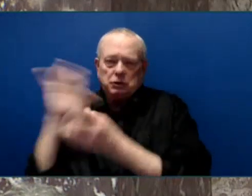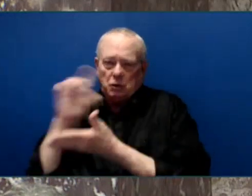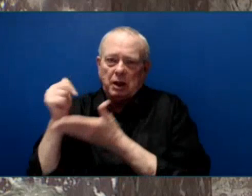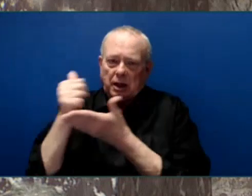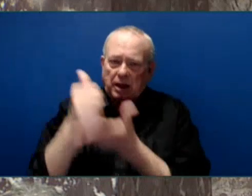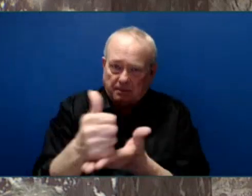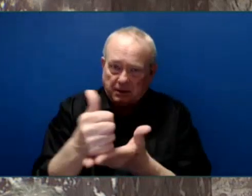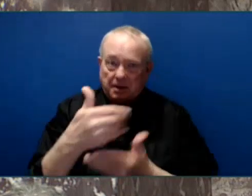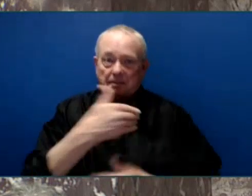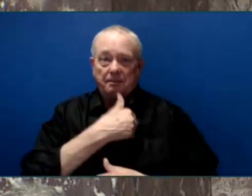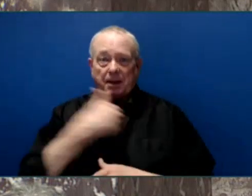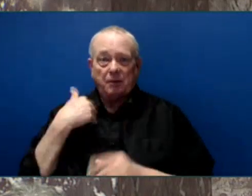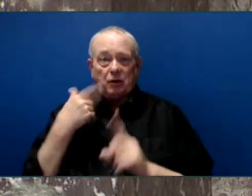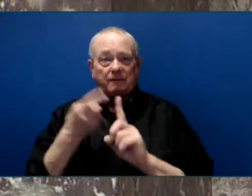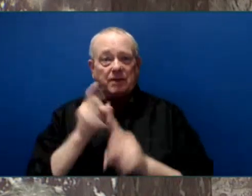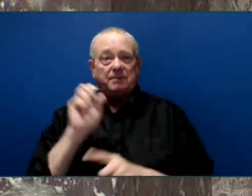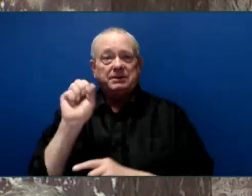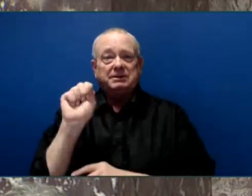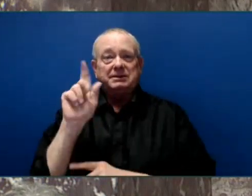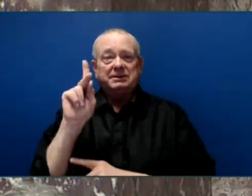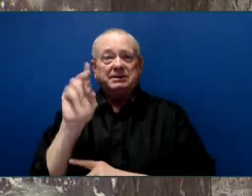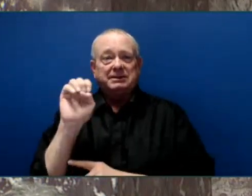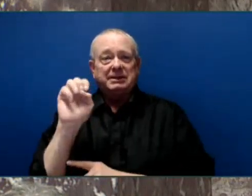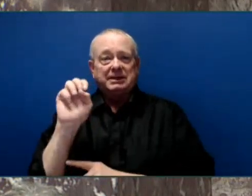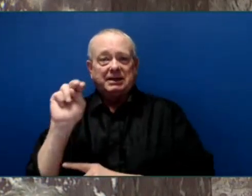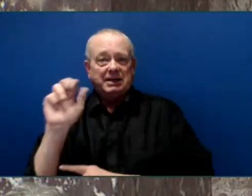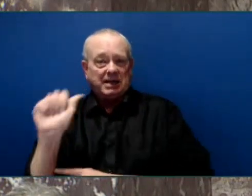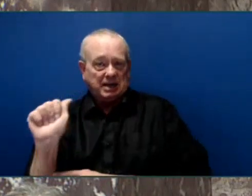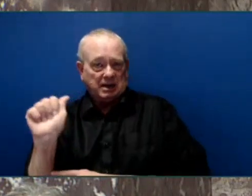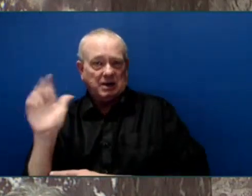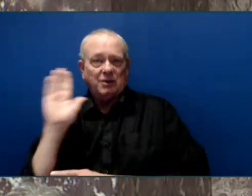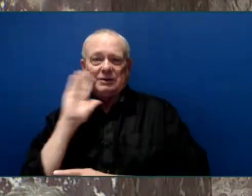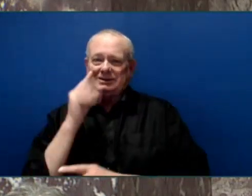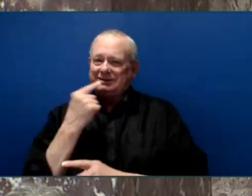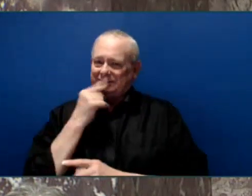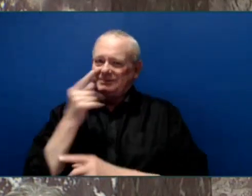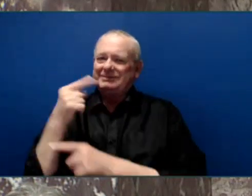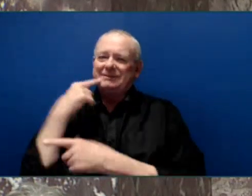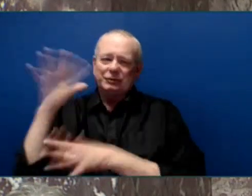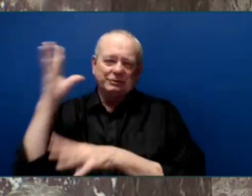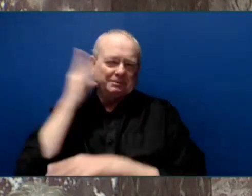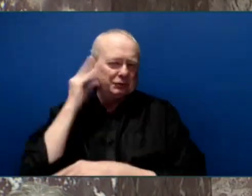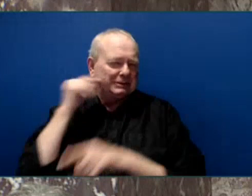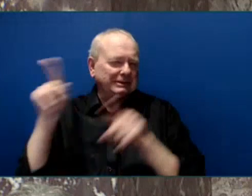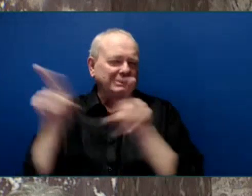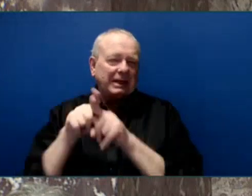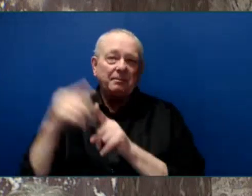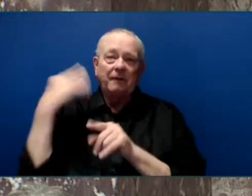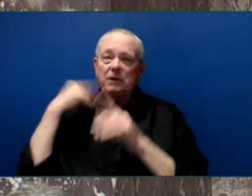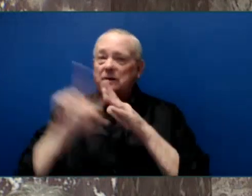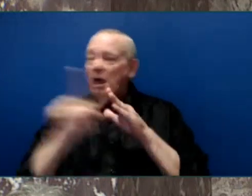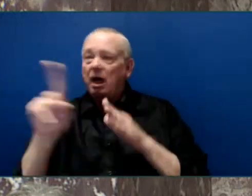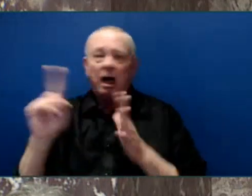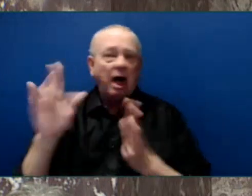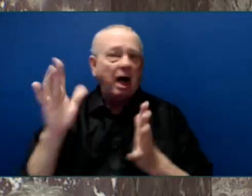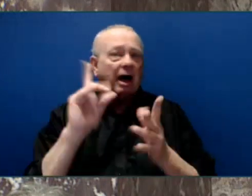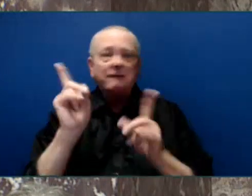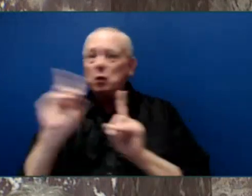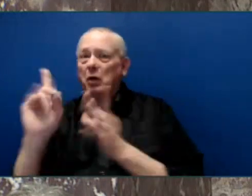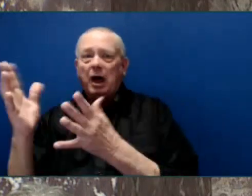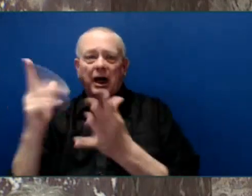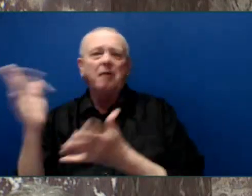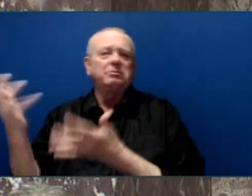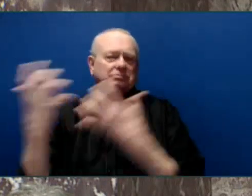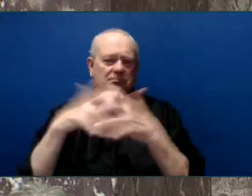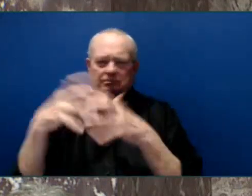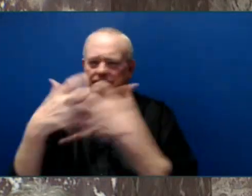displaced. BC Housing, our ministry, worked around the clock to find solution in the short term, medium term, and now long term. And this